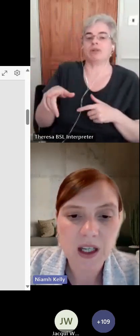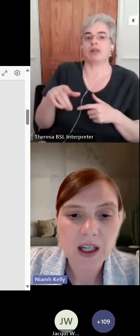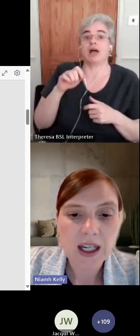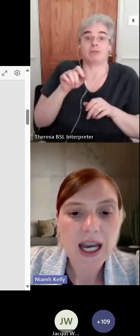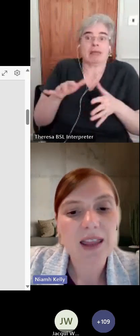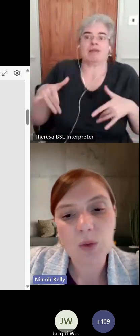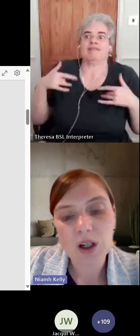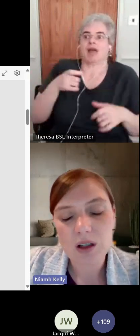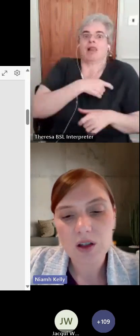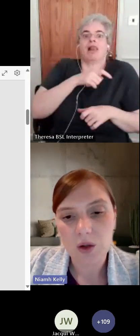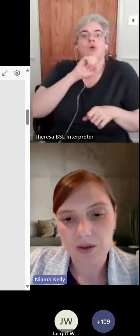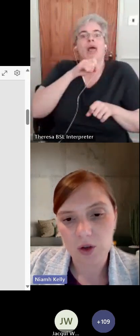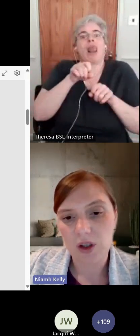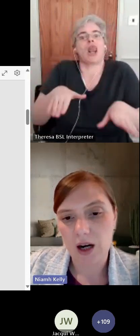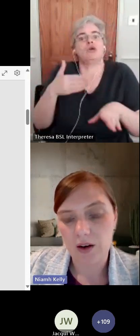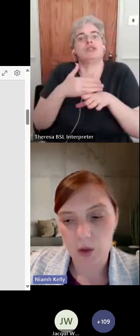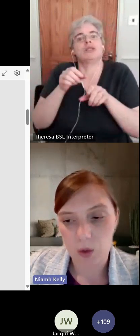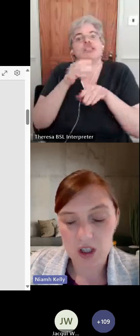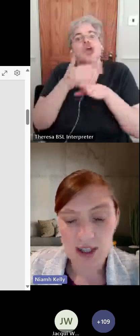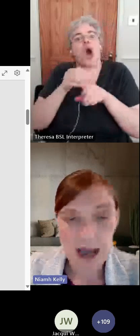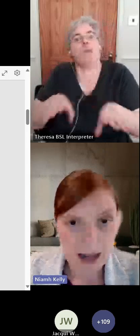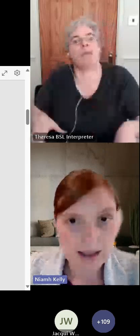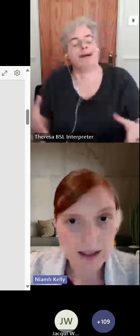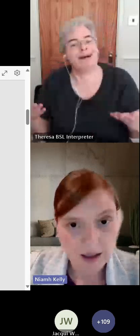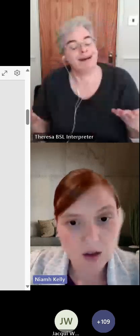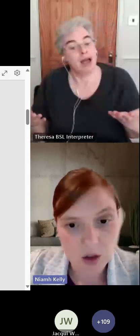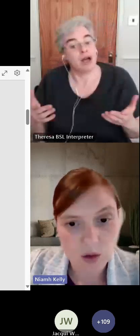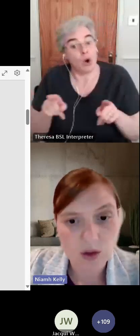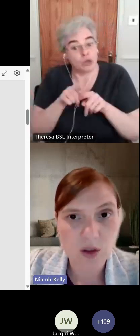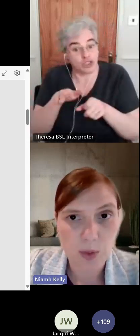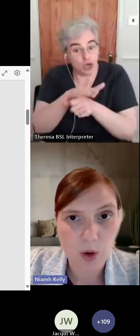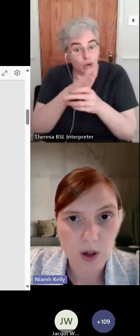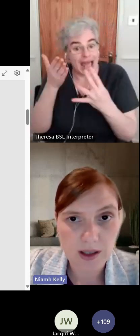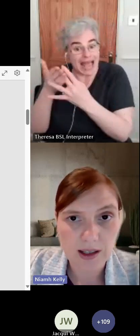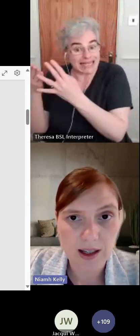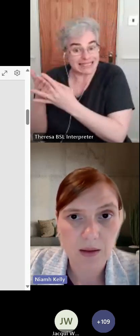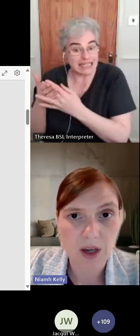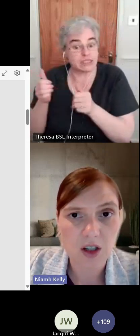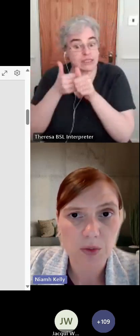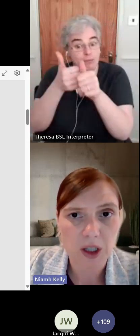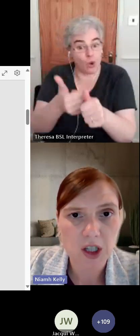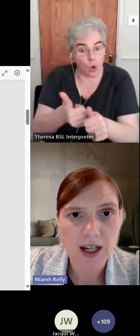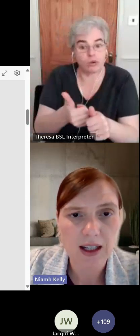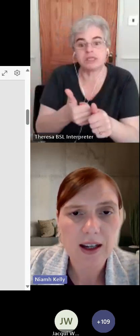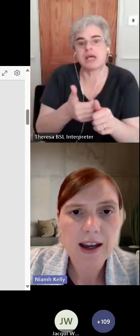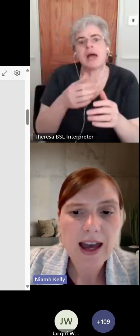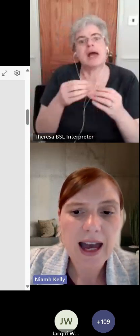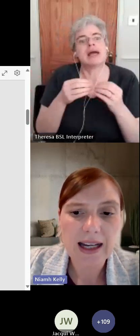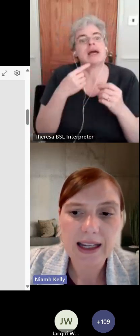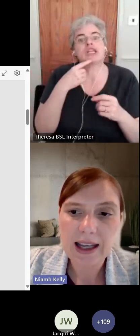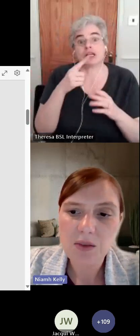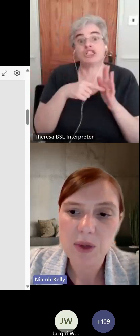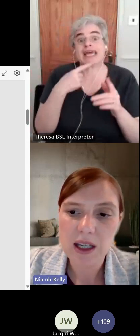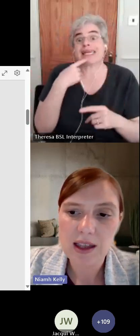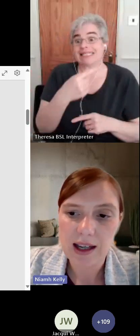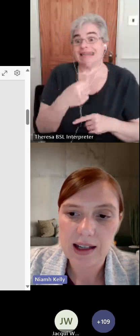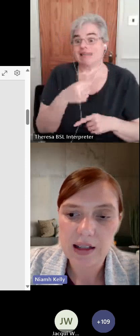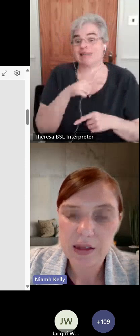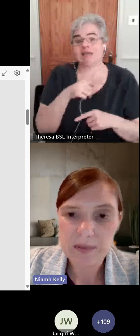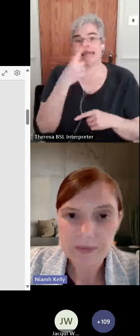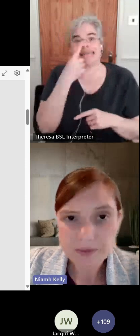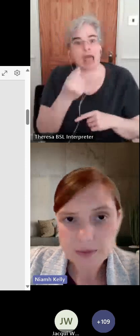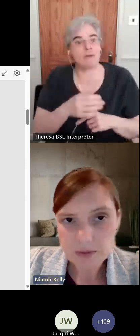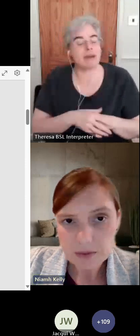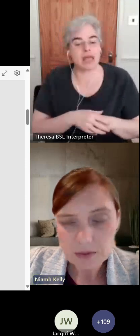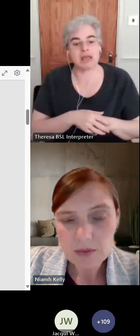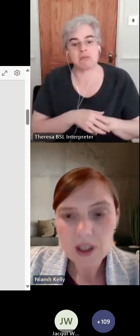their jobs. And then we also have another area, which is the access to supports, again mentioned by Jackie. And it can be